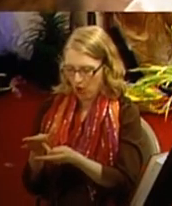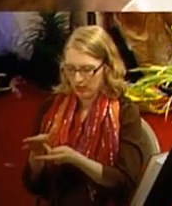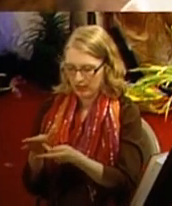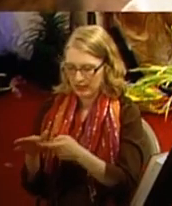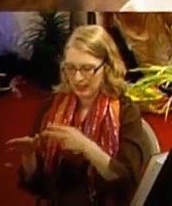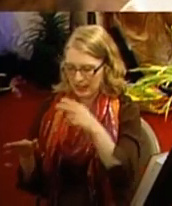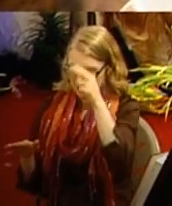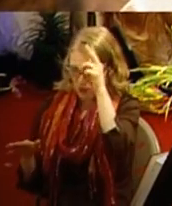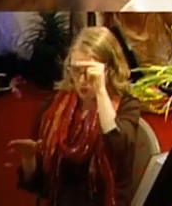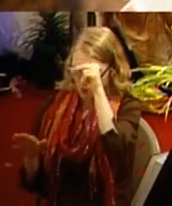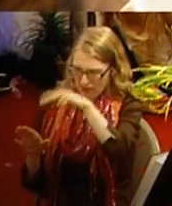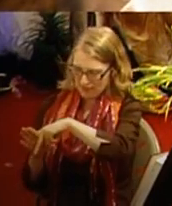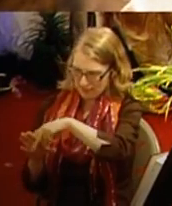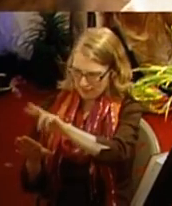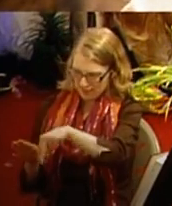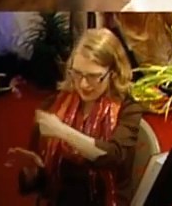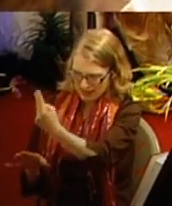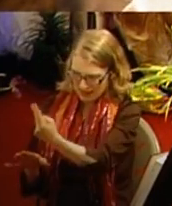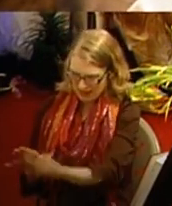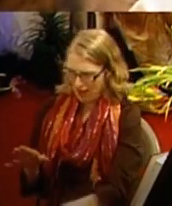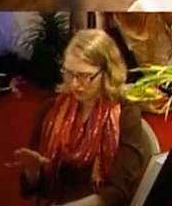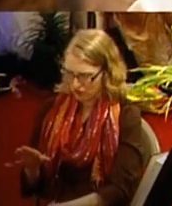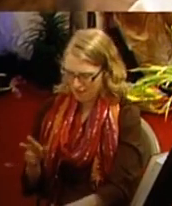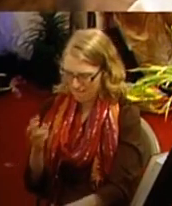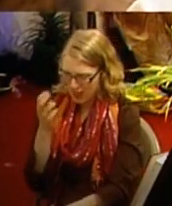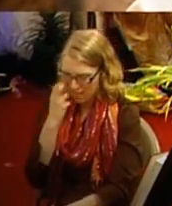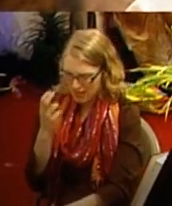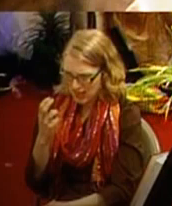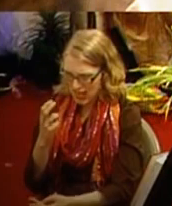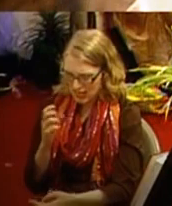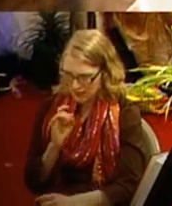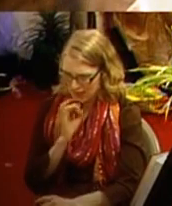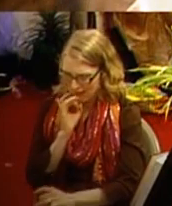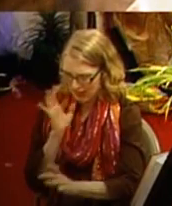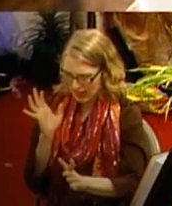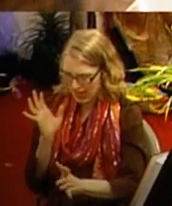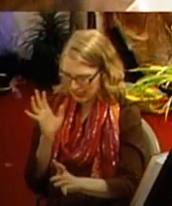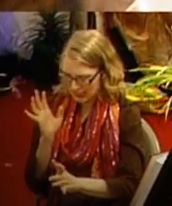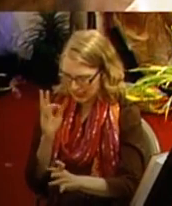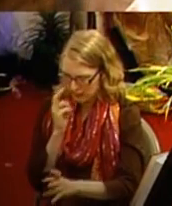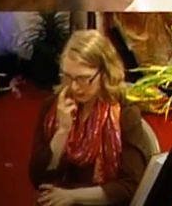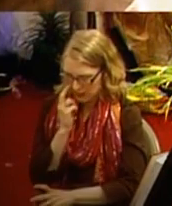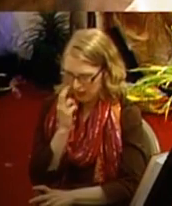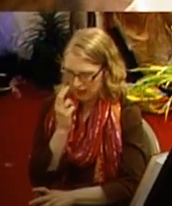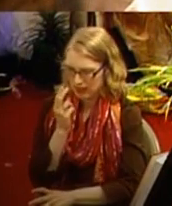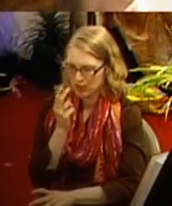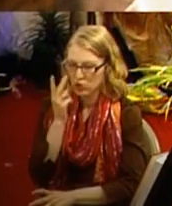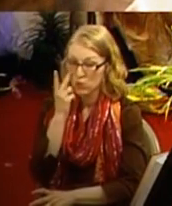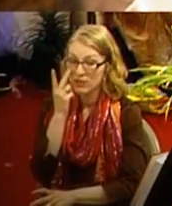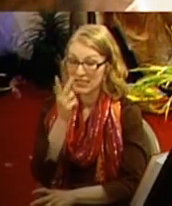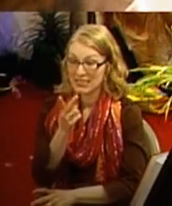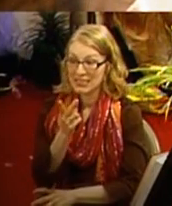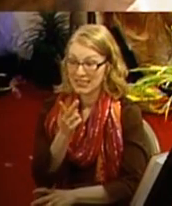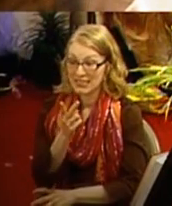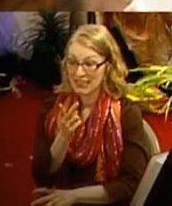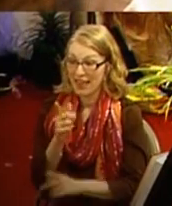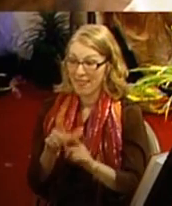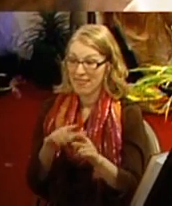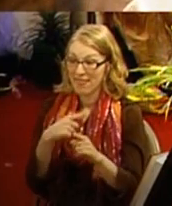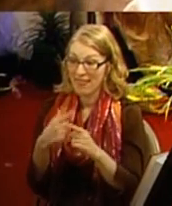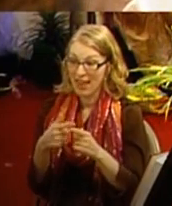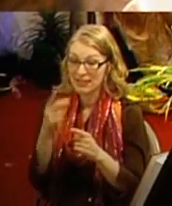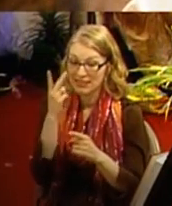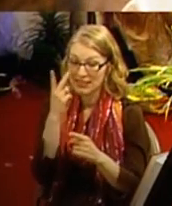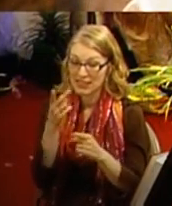off his horse and blinded by the light to see the way of God.